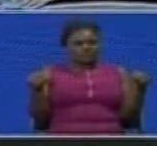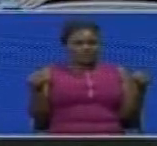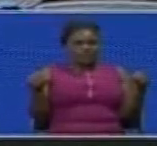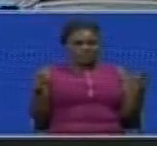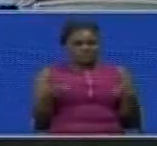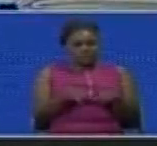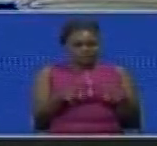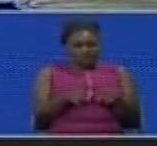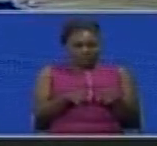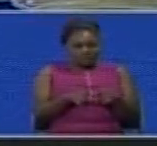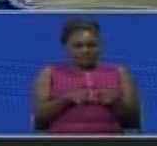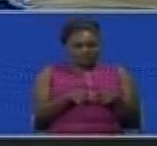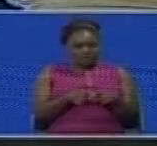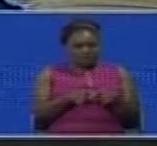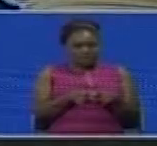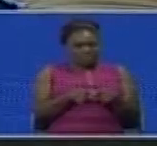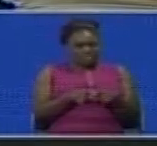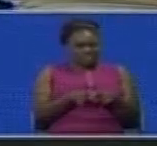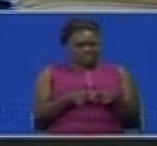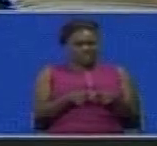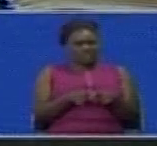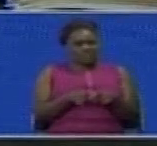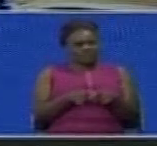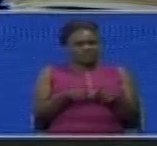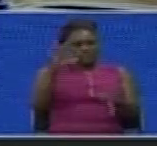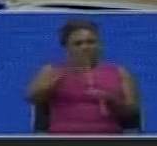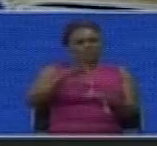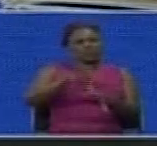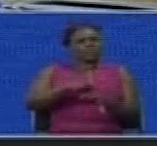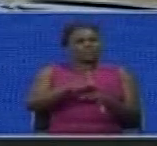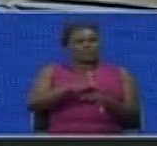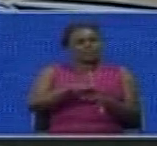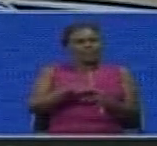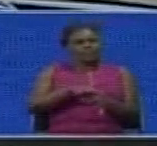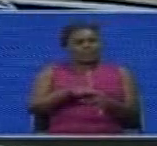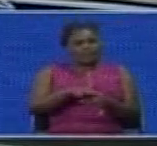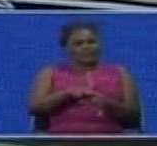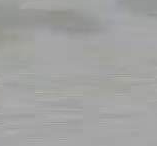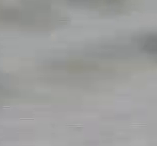gubernatorial bid come these particular elections. Don't go too far.